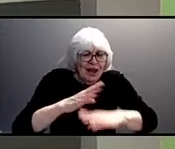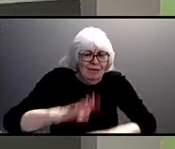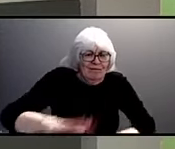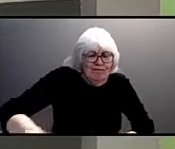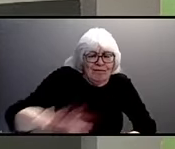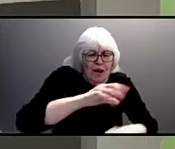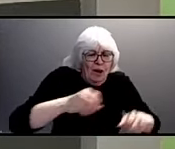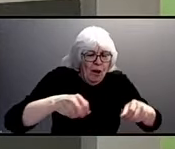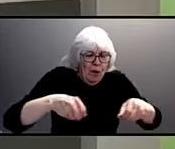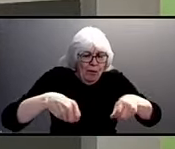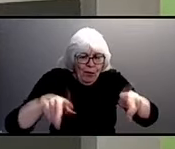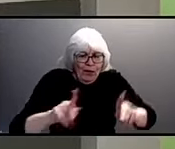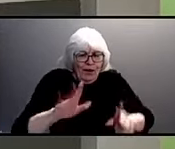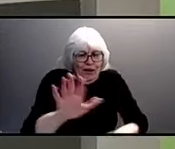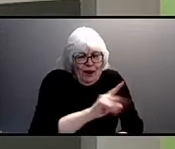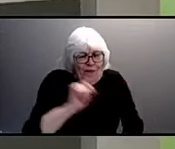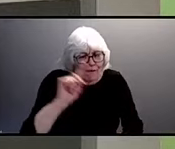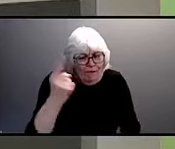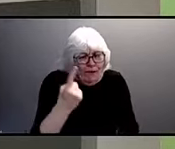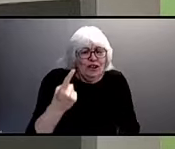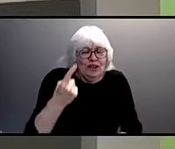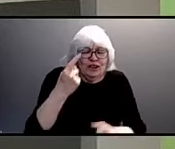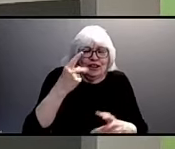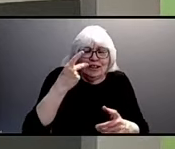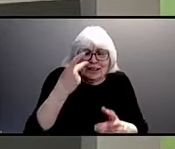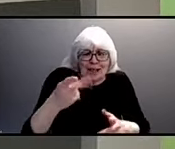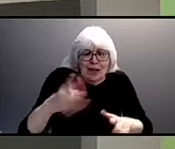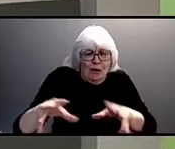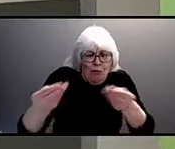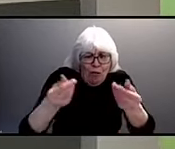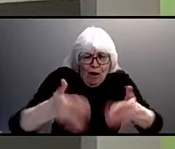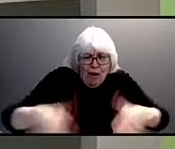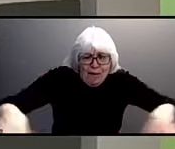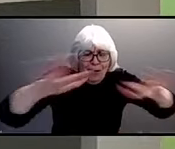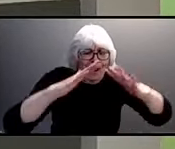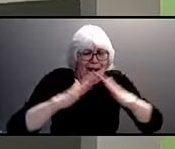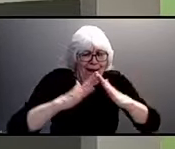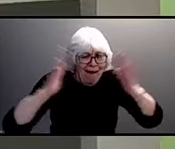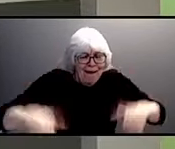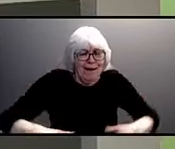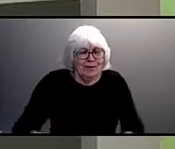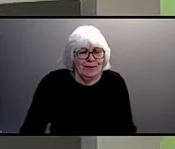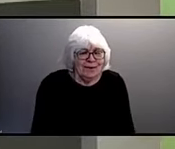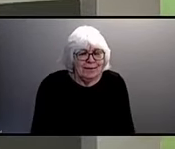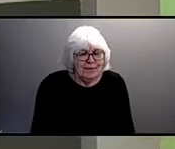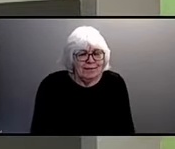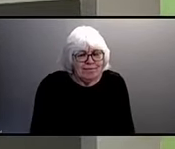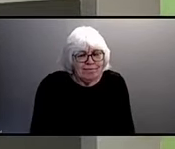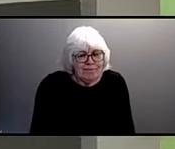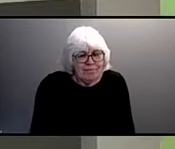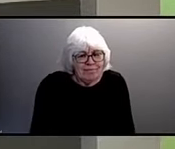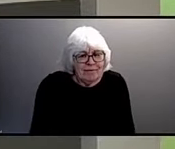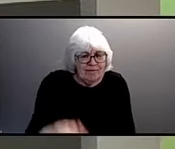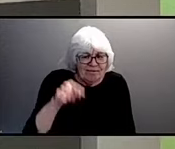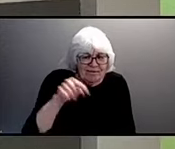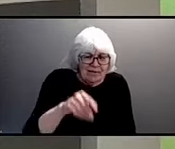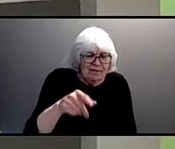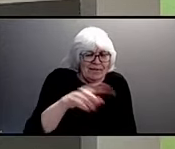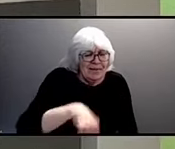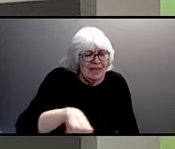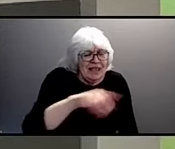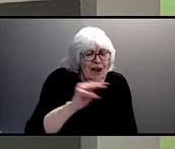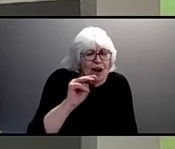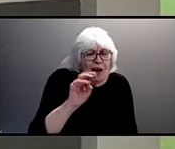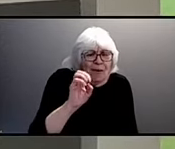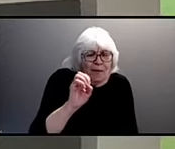community. But we did also, so that we didn't, the media went in on, was it Monday this week or Sunday?